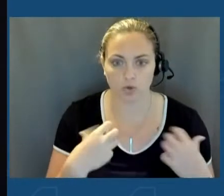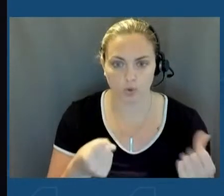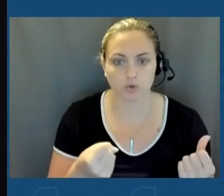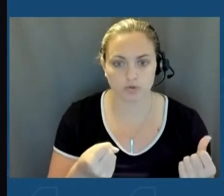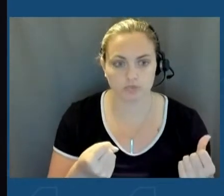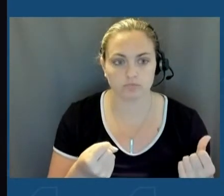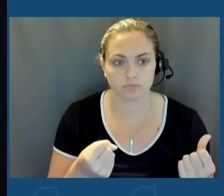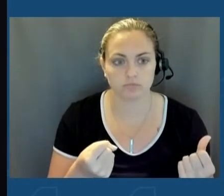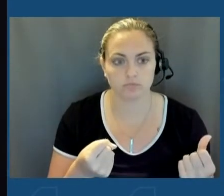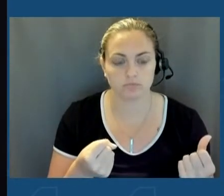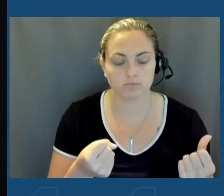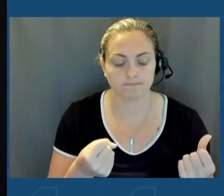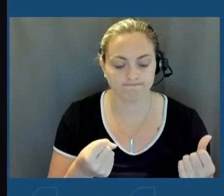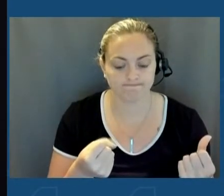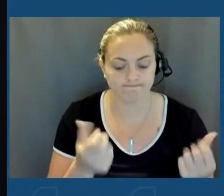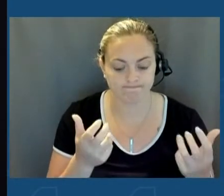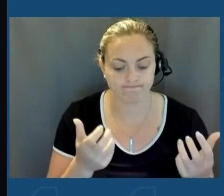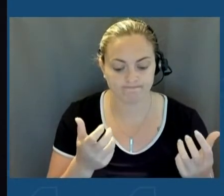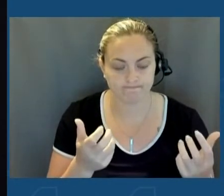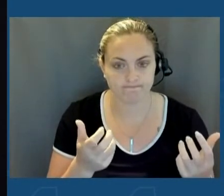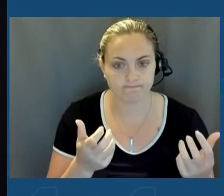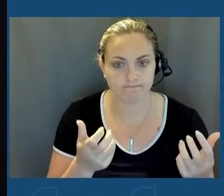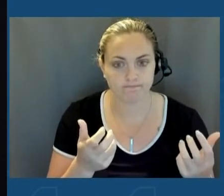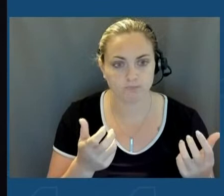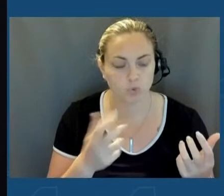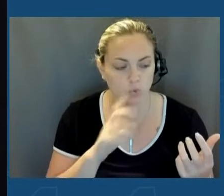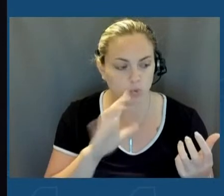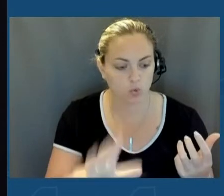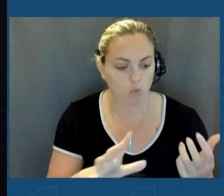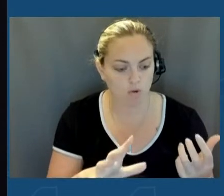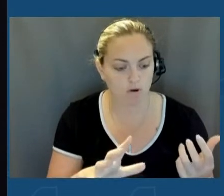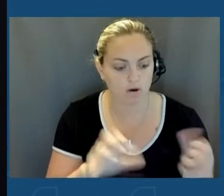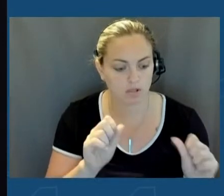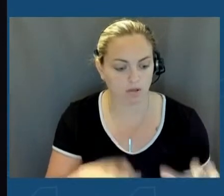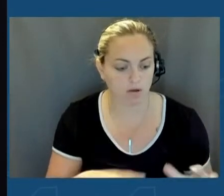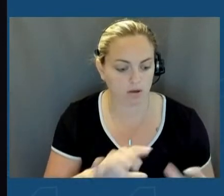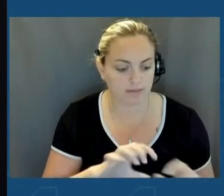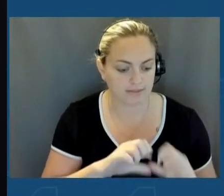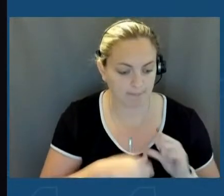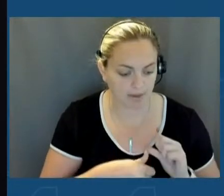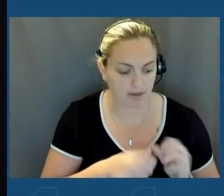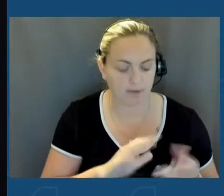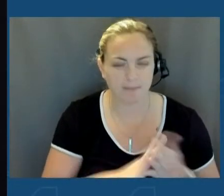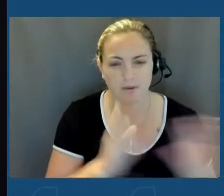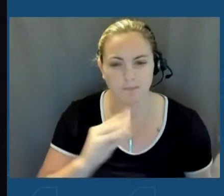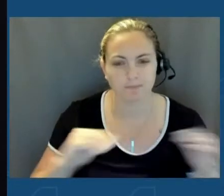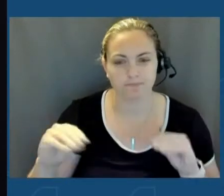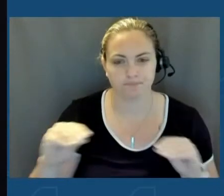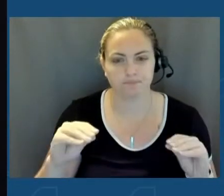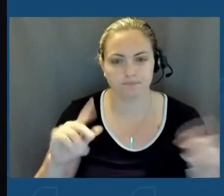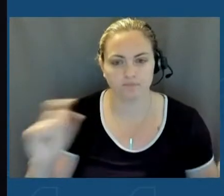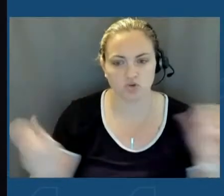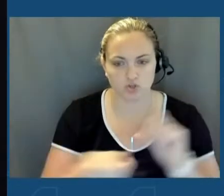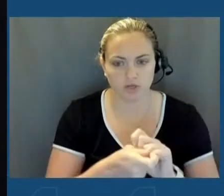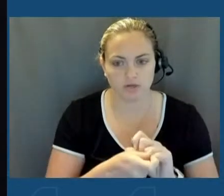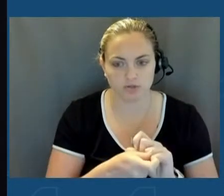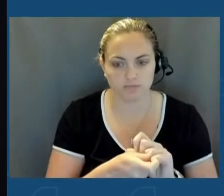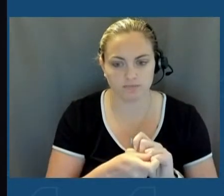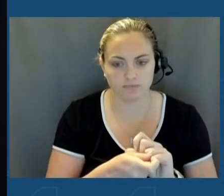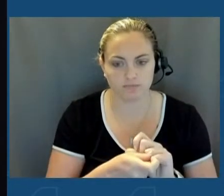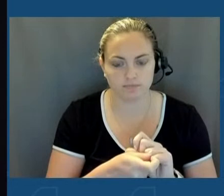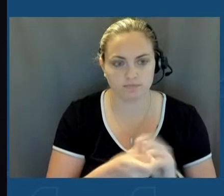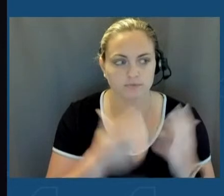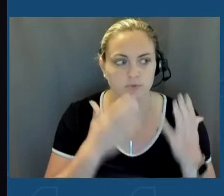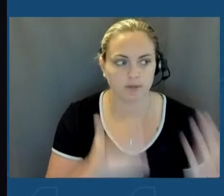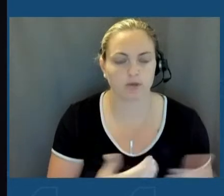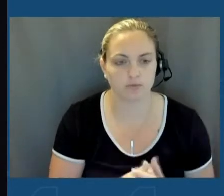to harness your loss and your pain into a movement toward change. So thank you